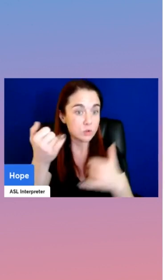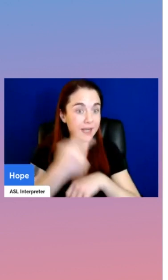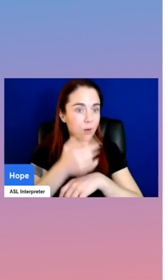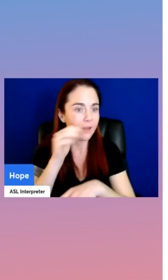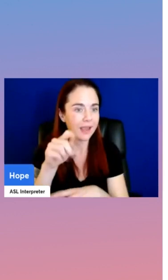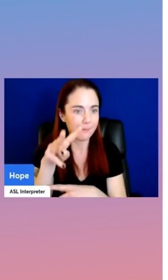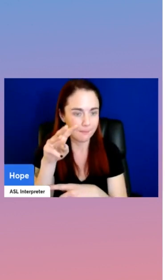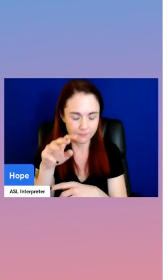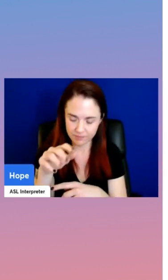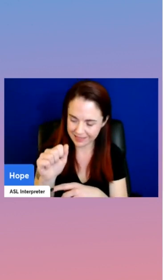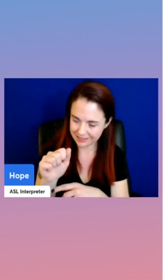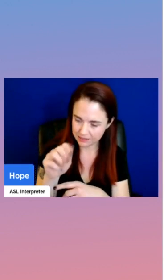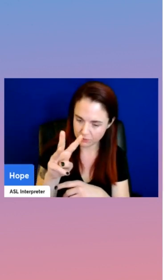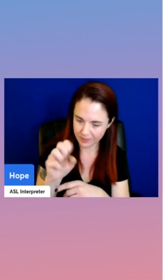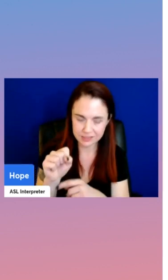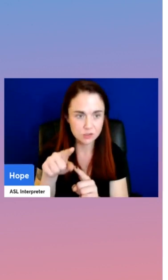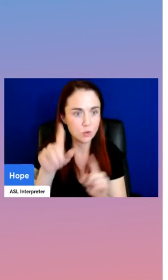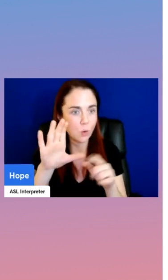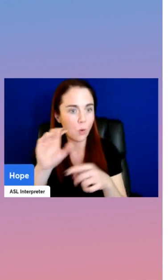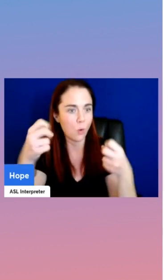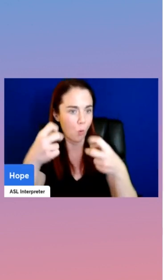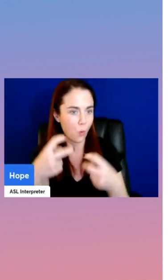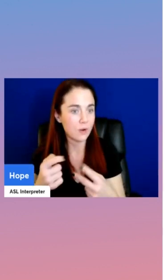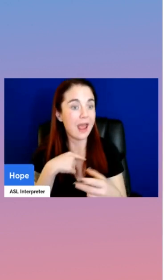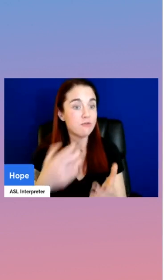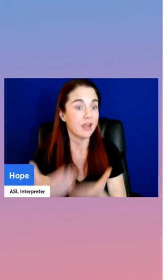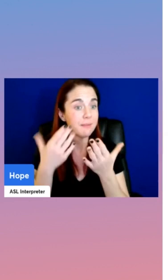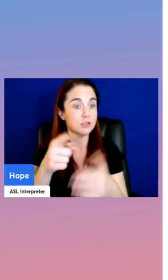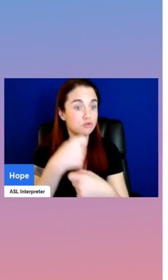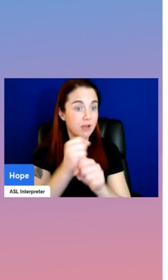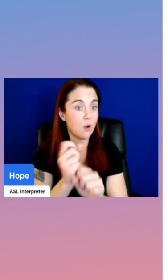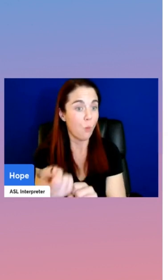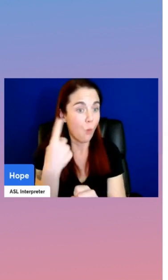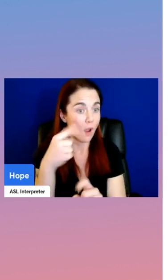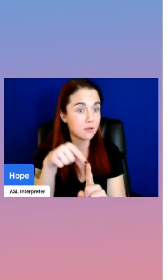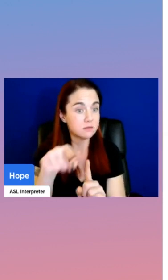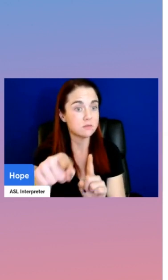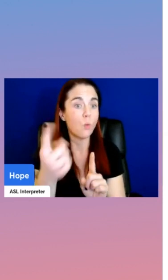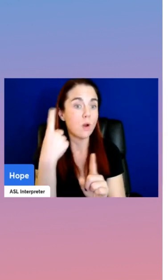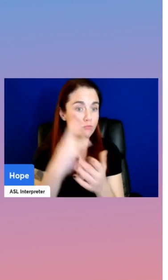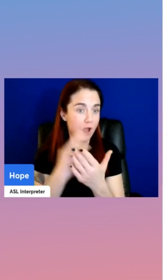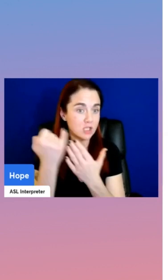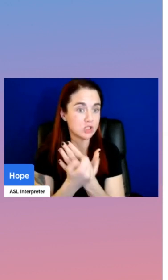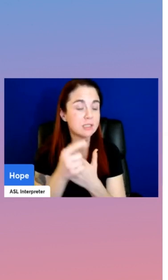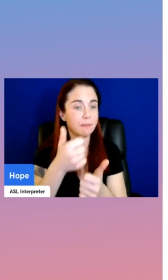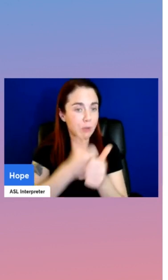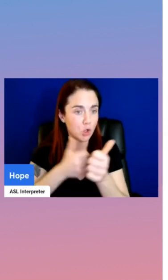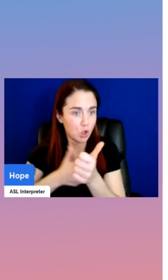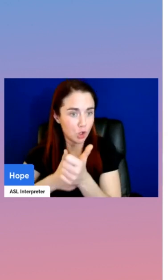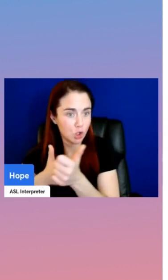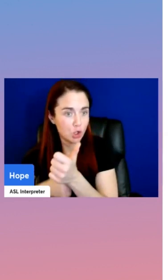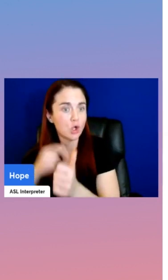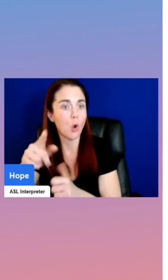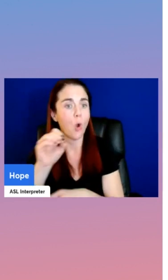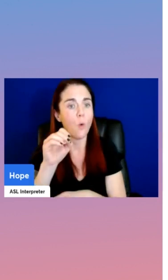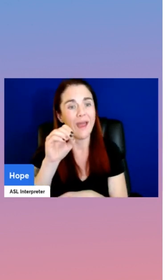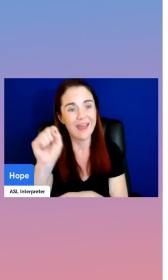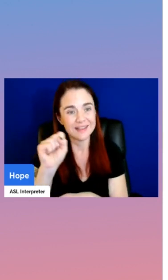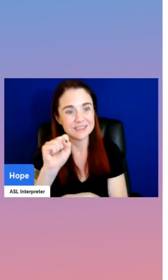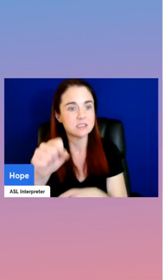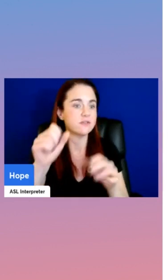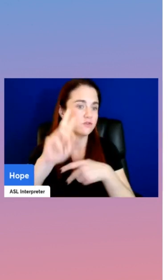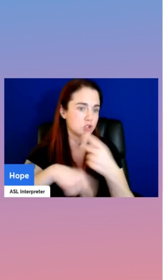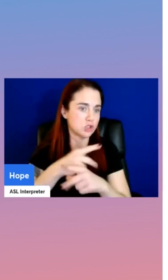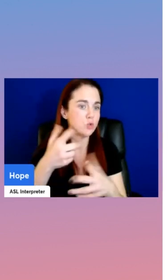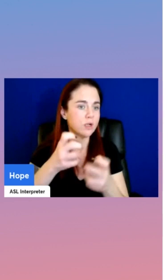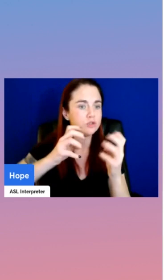code. So here what I really recommend is that you create one project per OS version that you want to